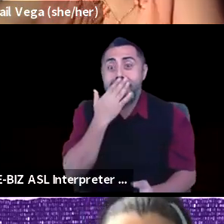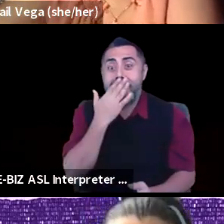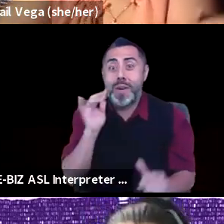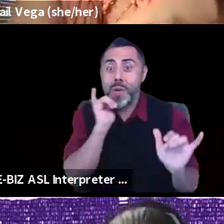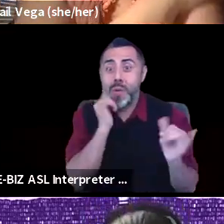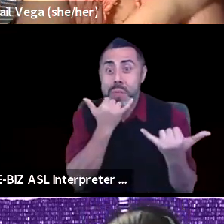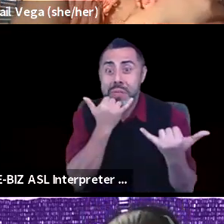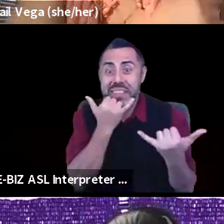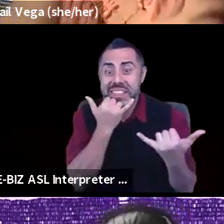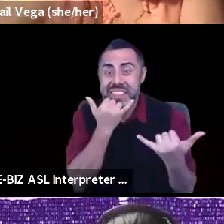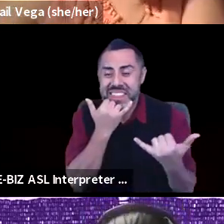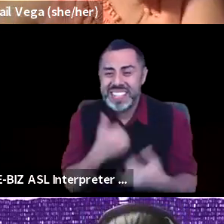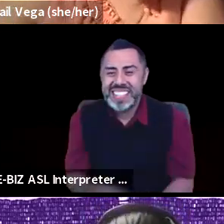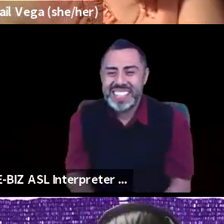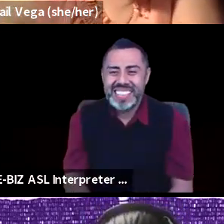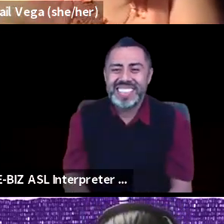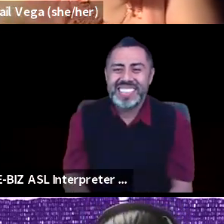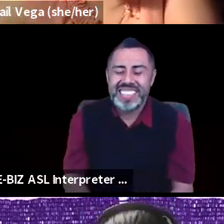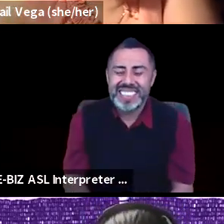whoopsie!